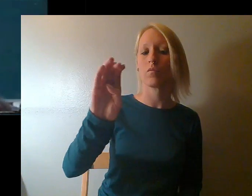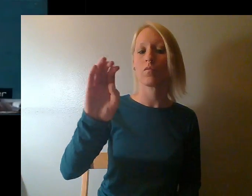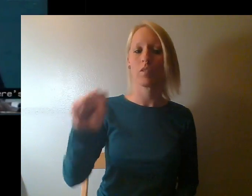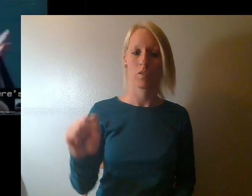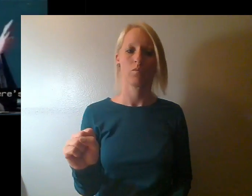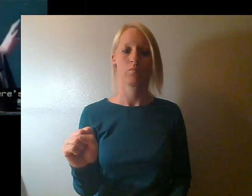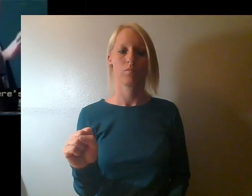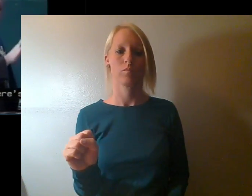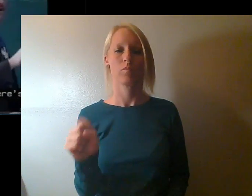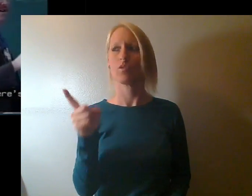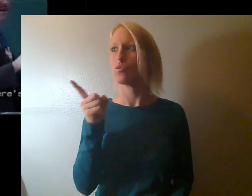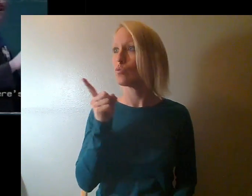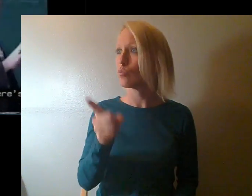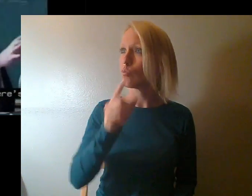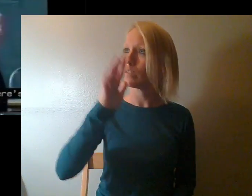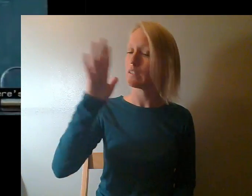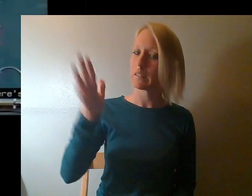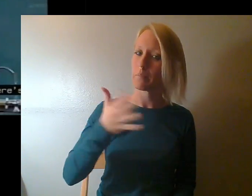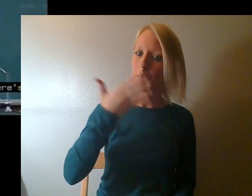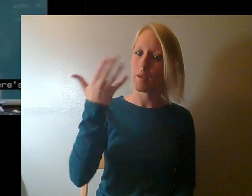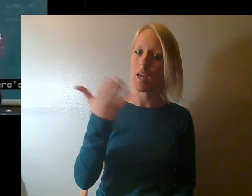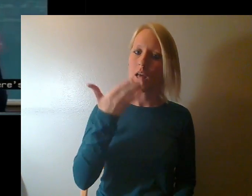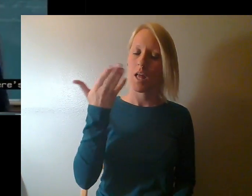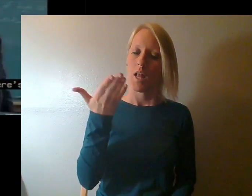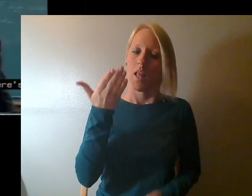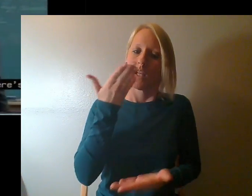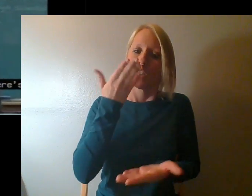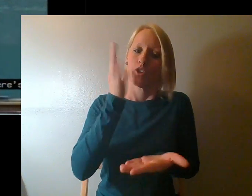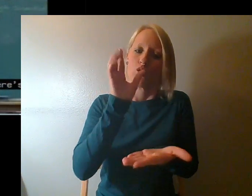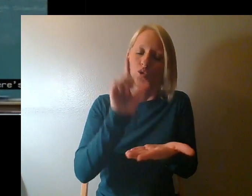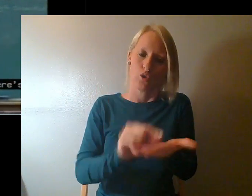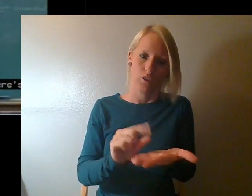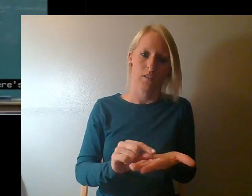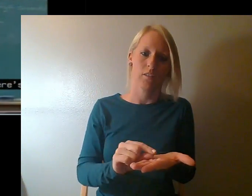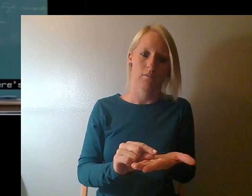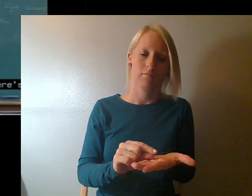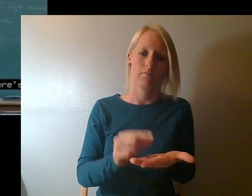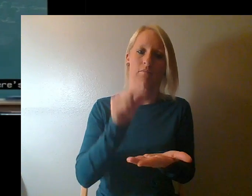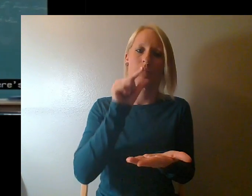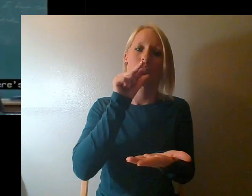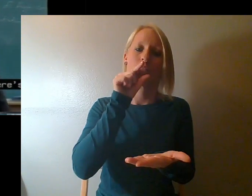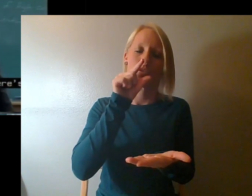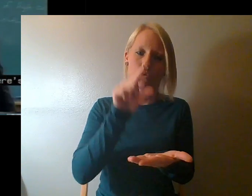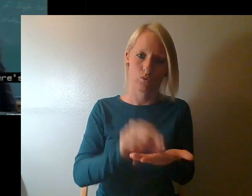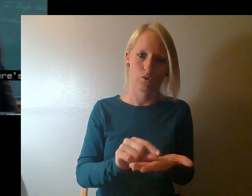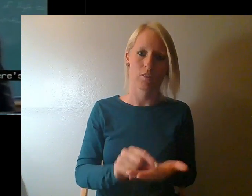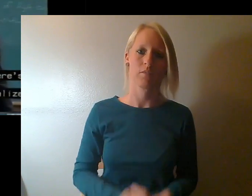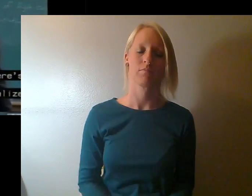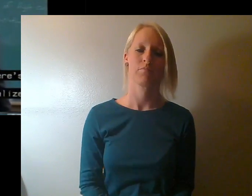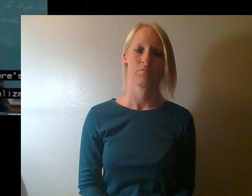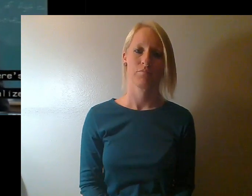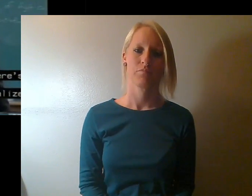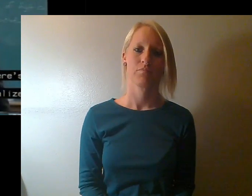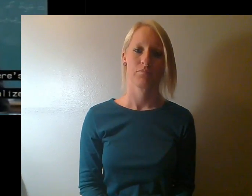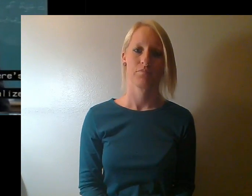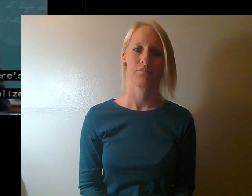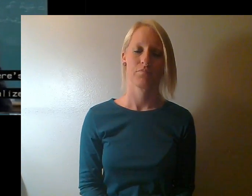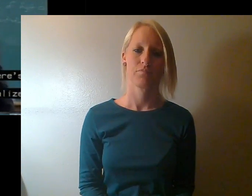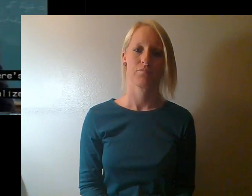you smell anything, it's a real amazing thing that a lot of times we don't